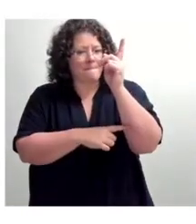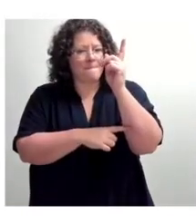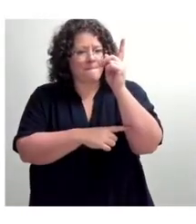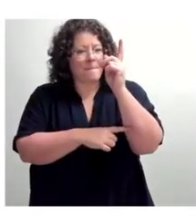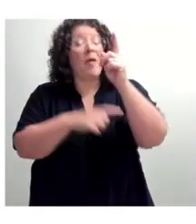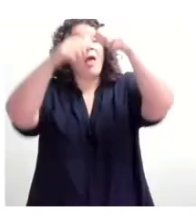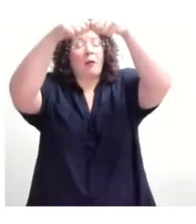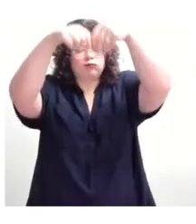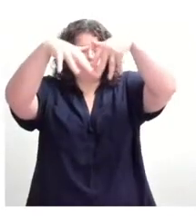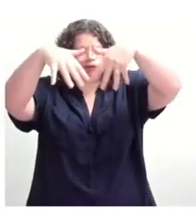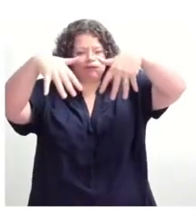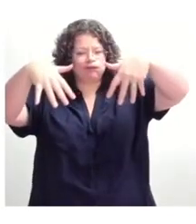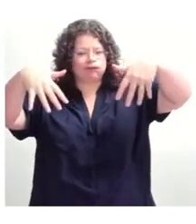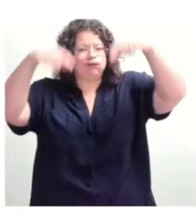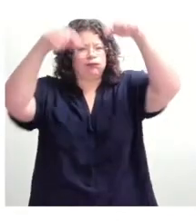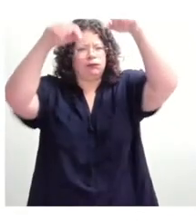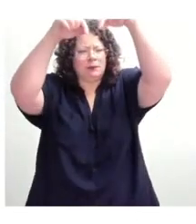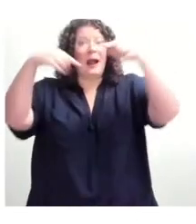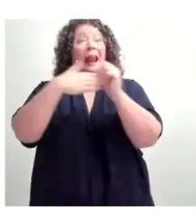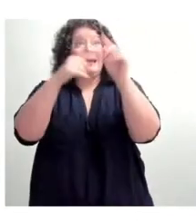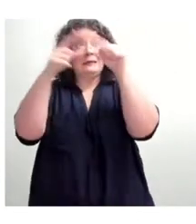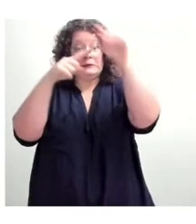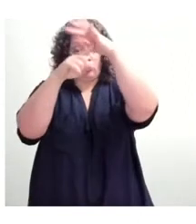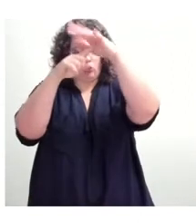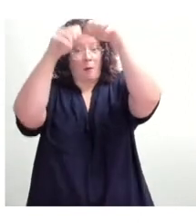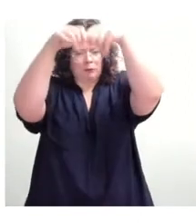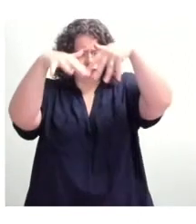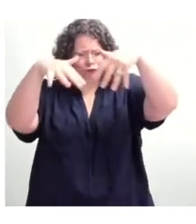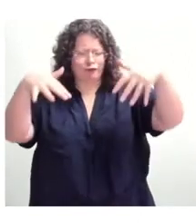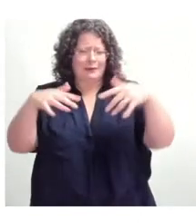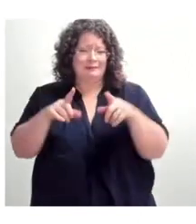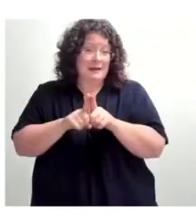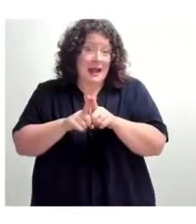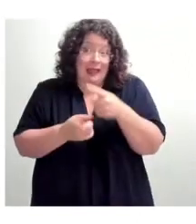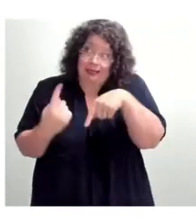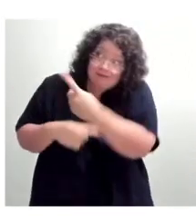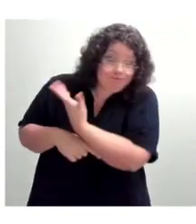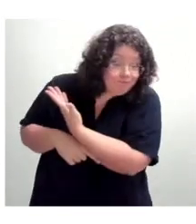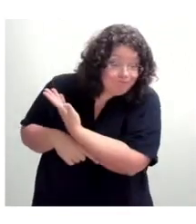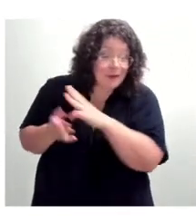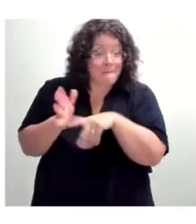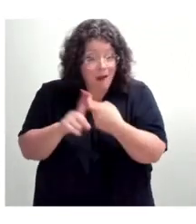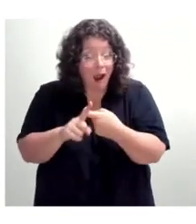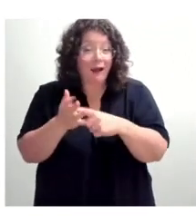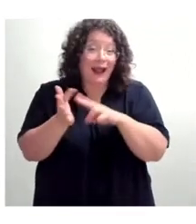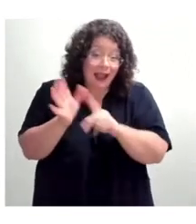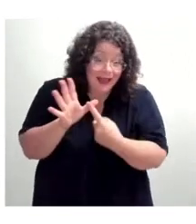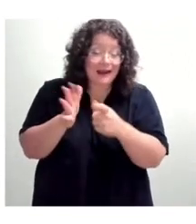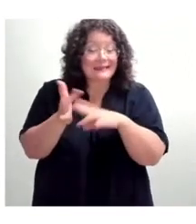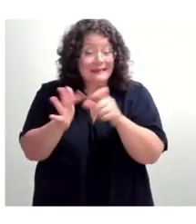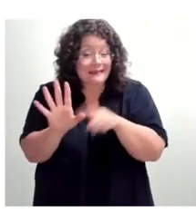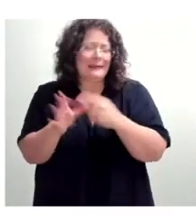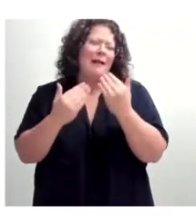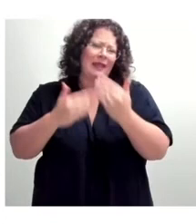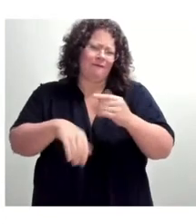you so much for your time, for your insights, and I've really enjoyed today's session, and I really hope you have too. Thanks.